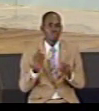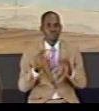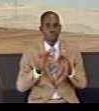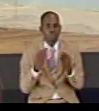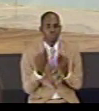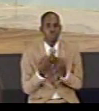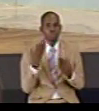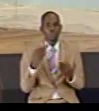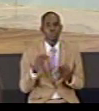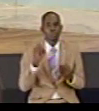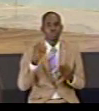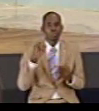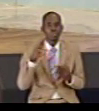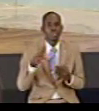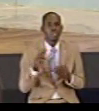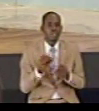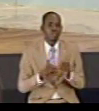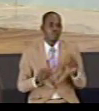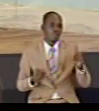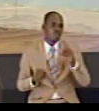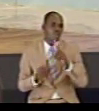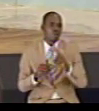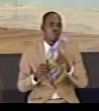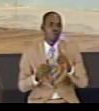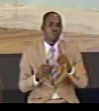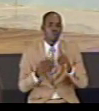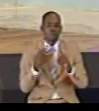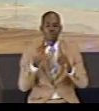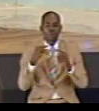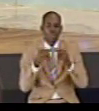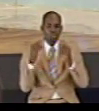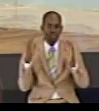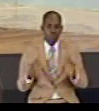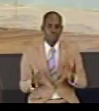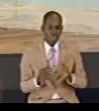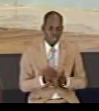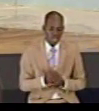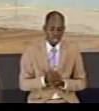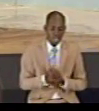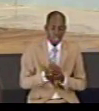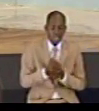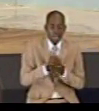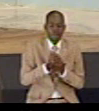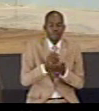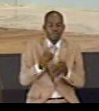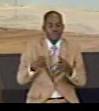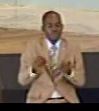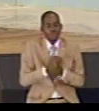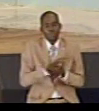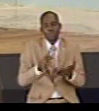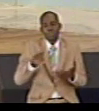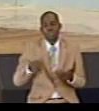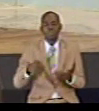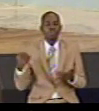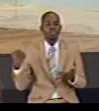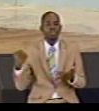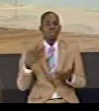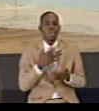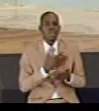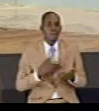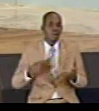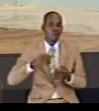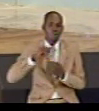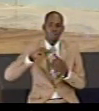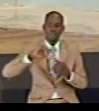every one of your enemies helped to destroy another. And when